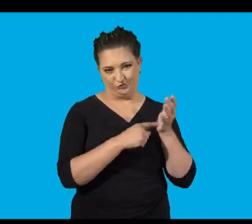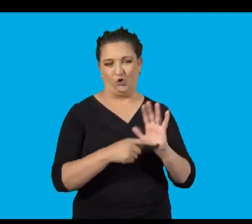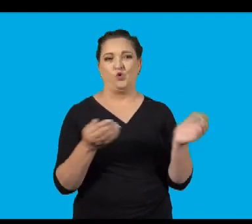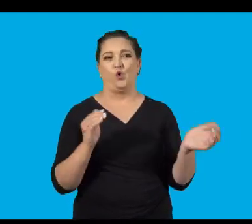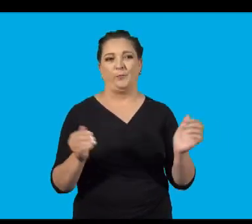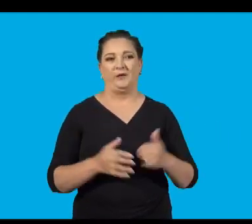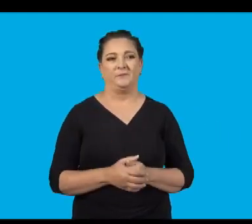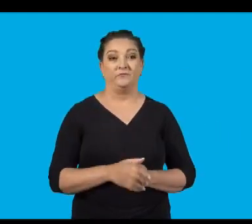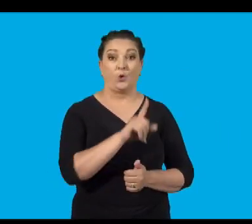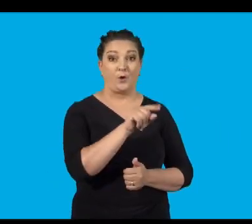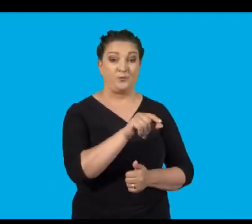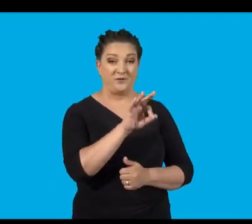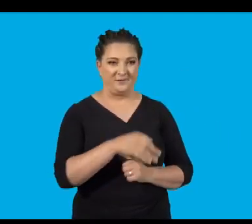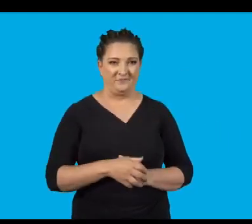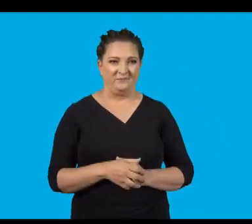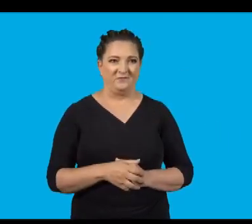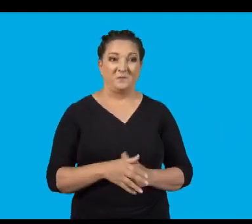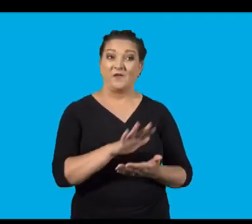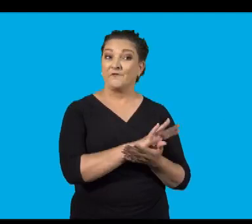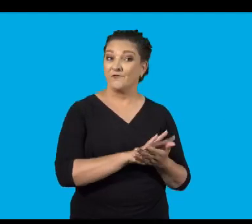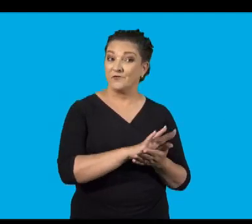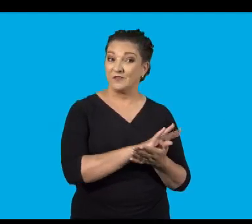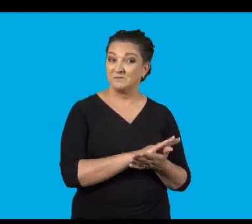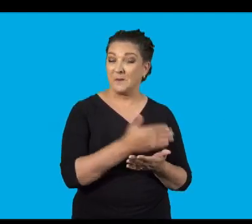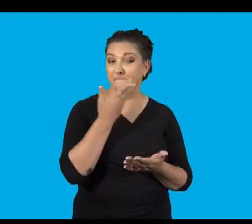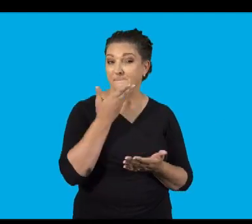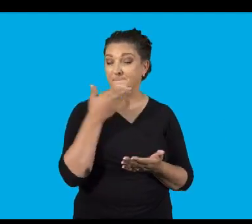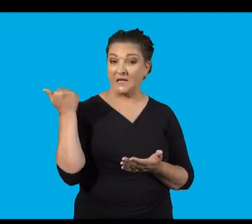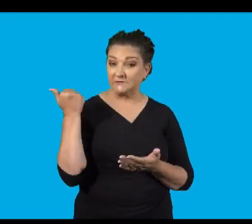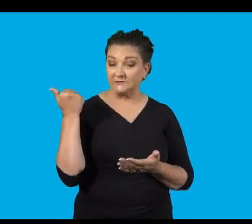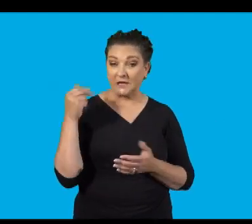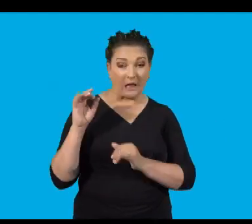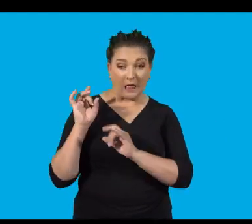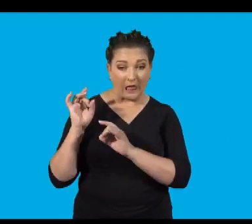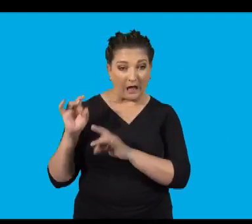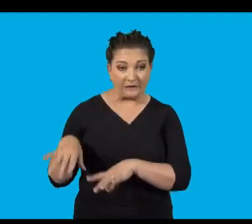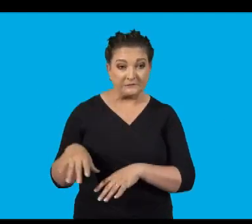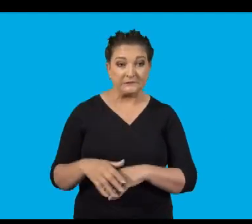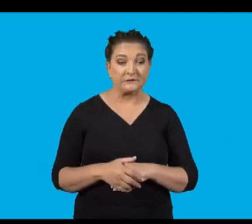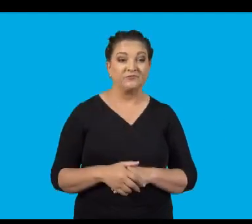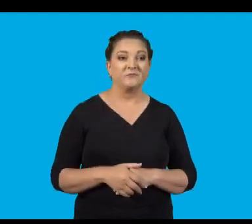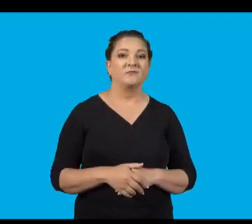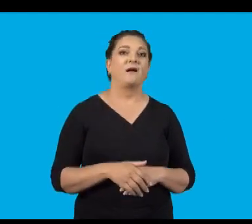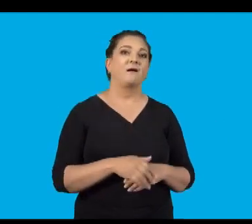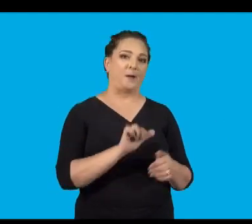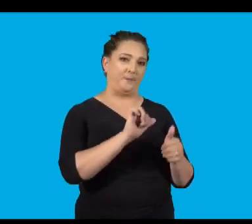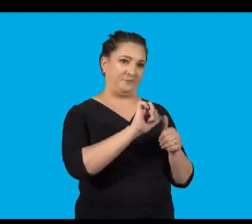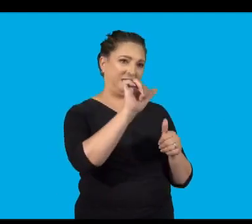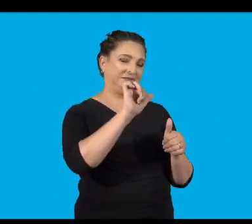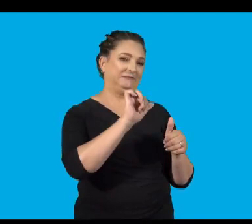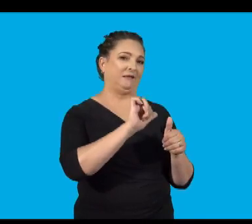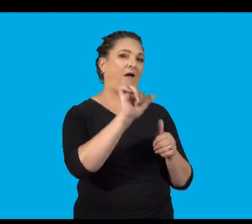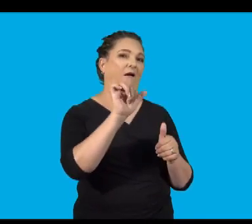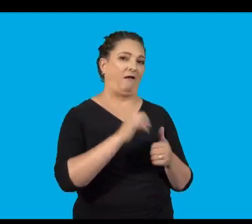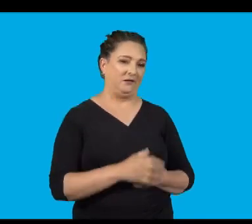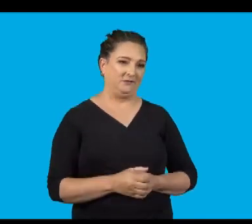indicate the comparative, all right? In 1.3, forgiveness is best than hatred. The correct comparison there